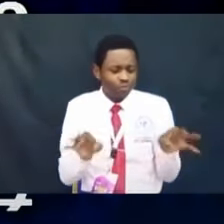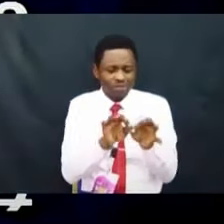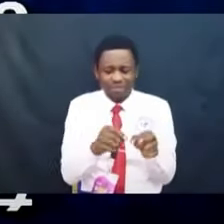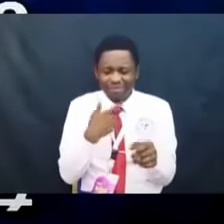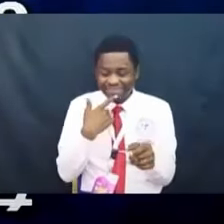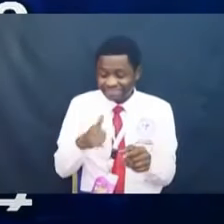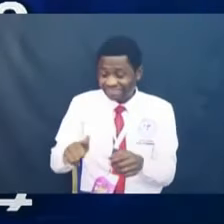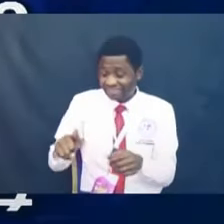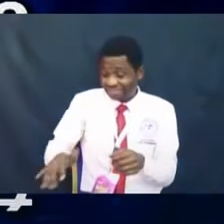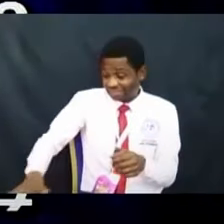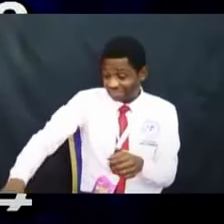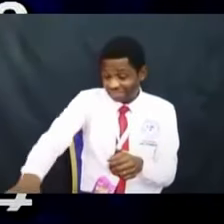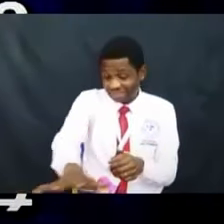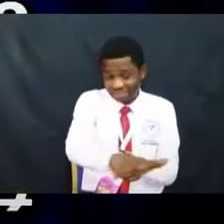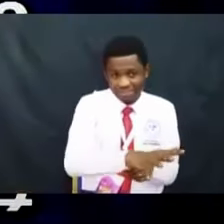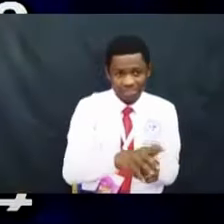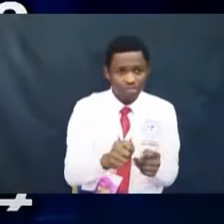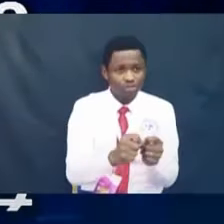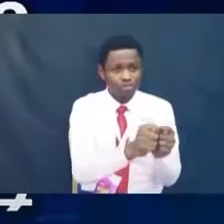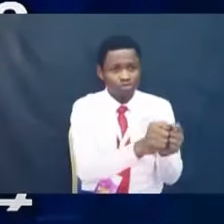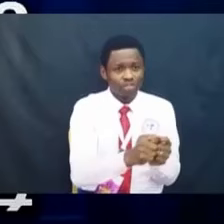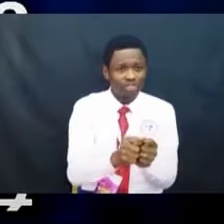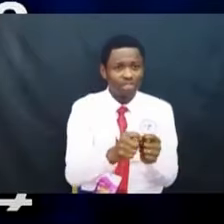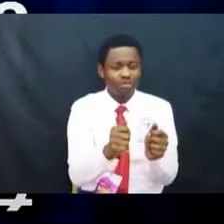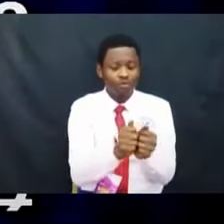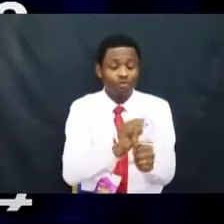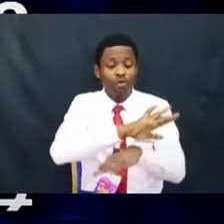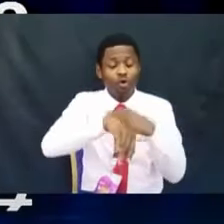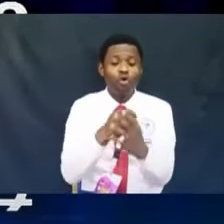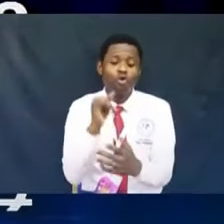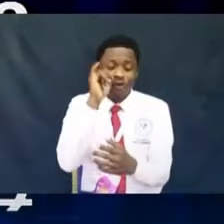They, together with how many of the Israelites?